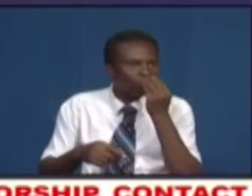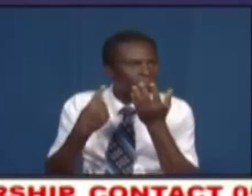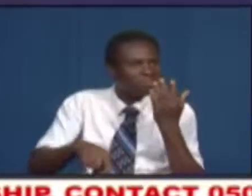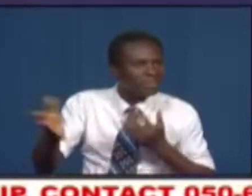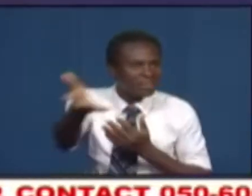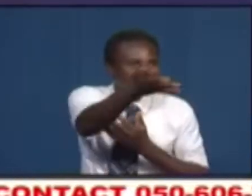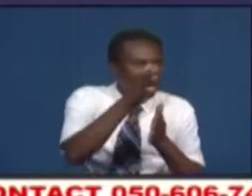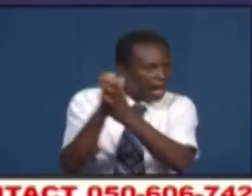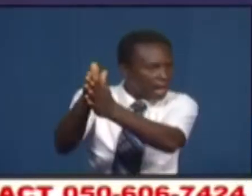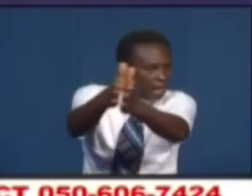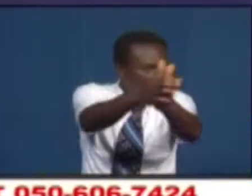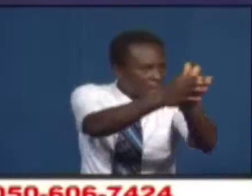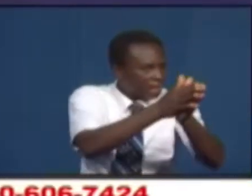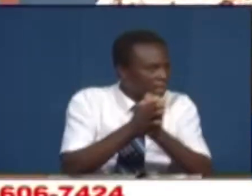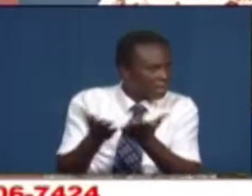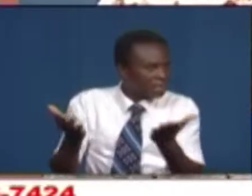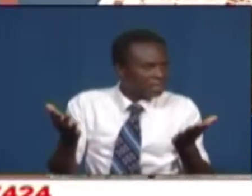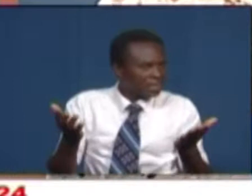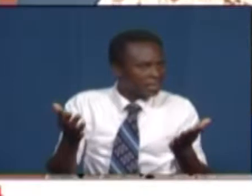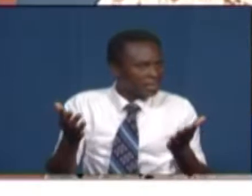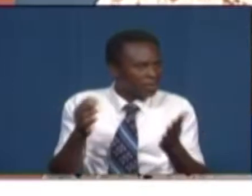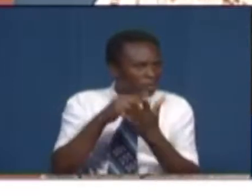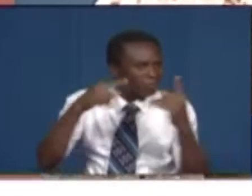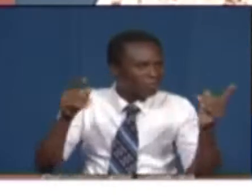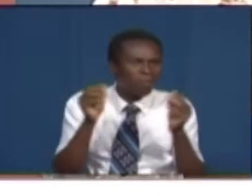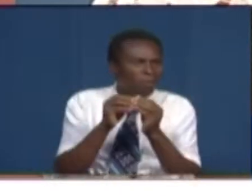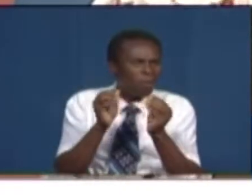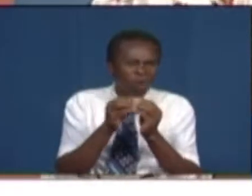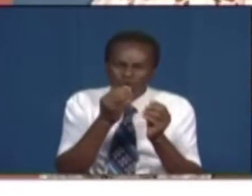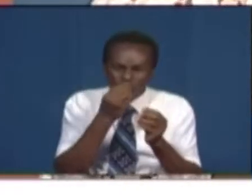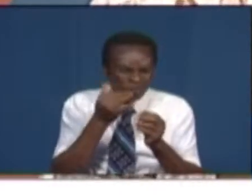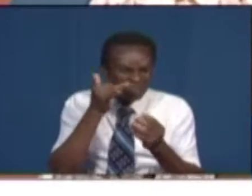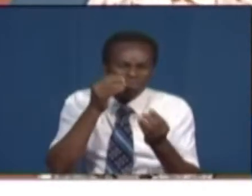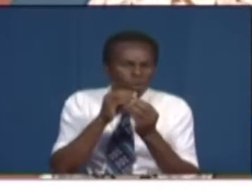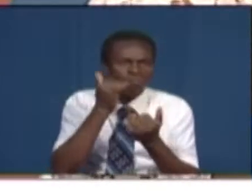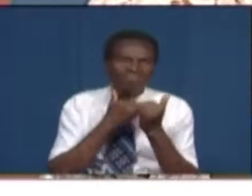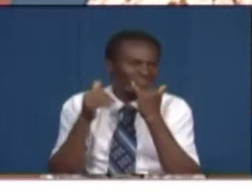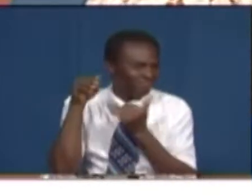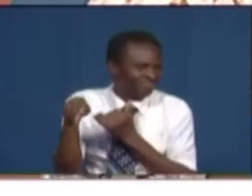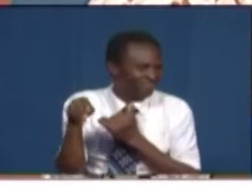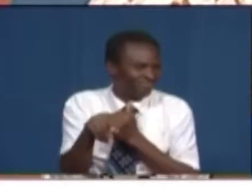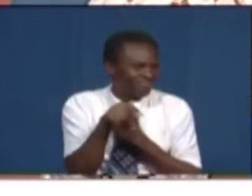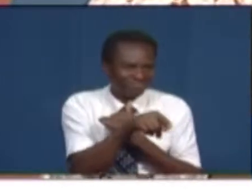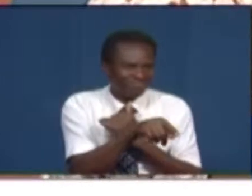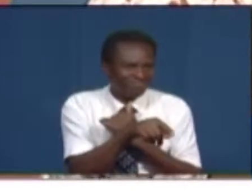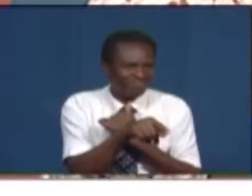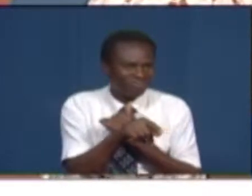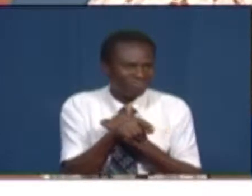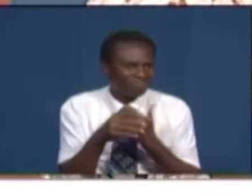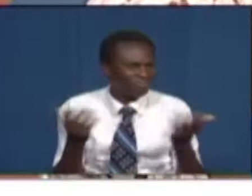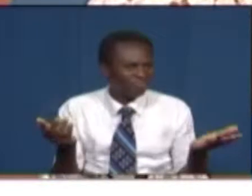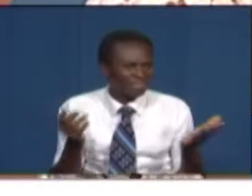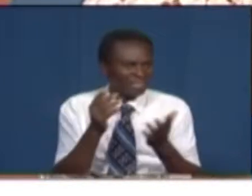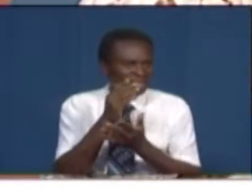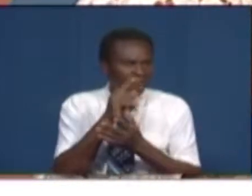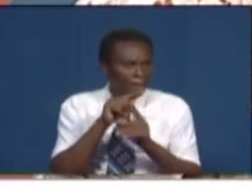you? So we have a lot of things, and our cocoa drink, for example, contains a lot of antioxidants. And then the various areas where you have to